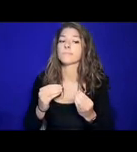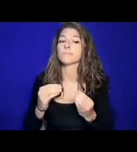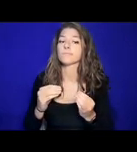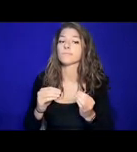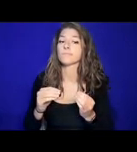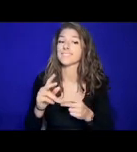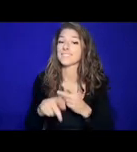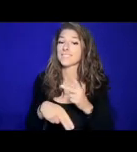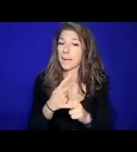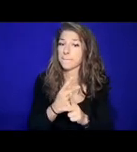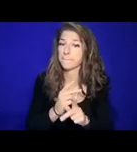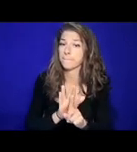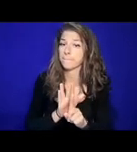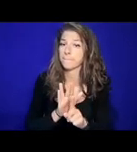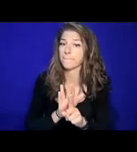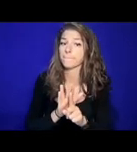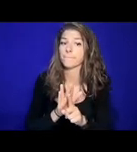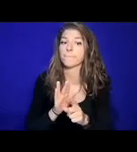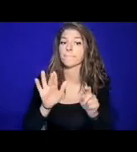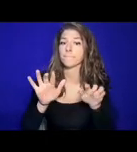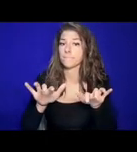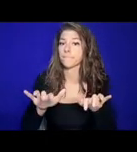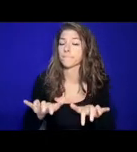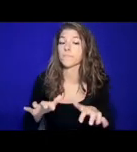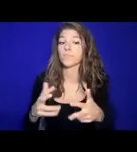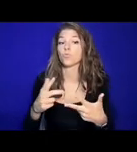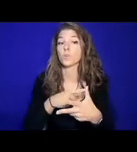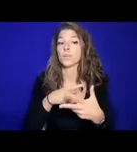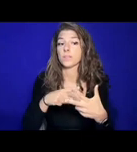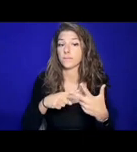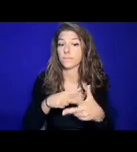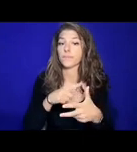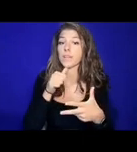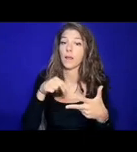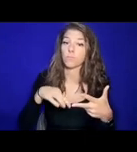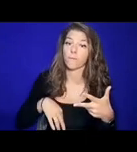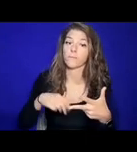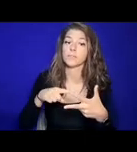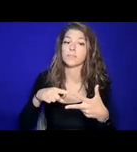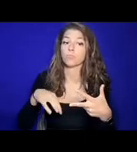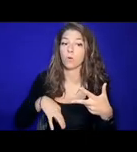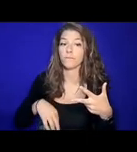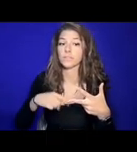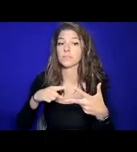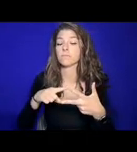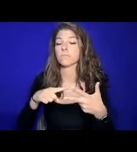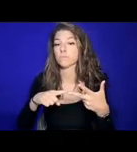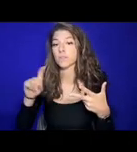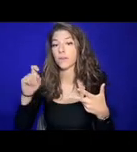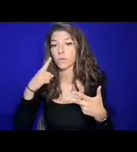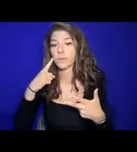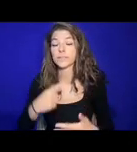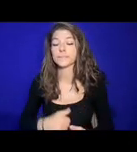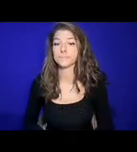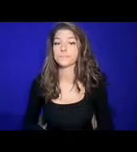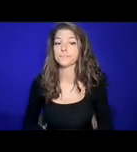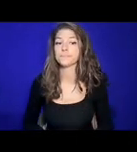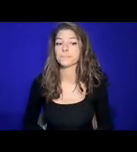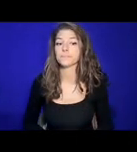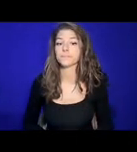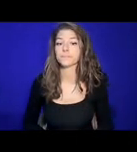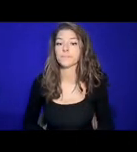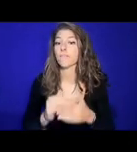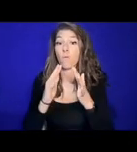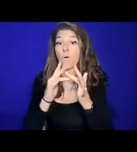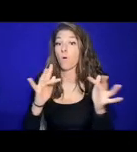identify the type of the organization. As you see here, there's three main types. There's nonprofits, there's for-profits, and there's government agencies. We